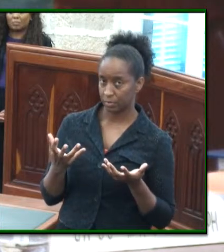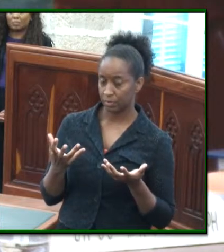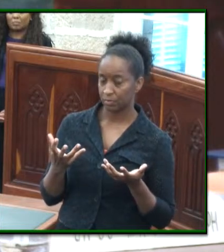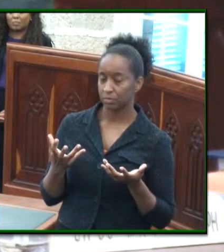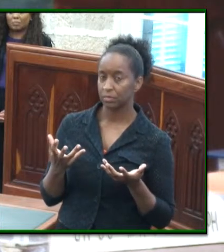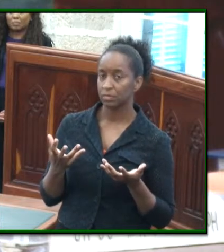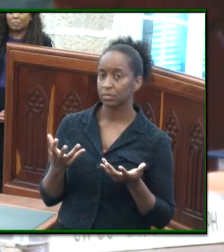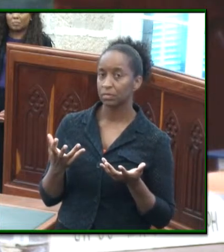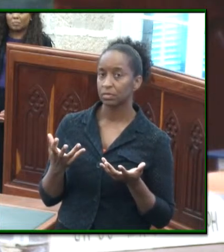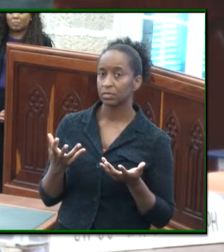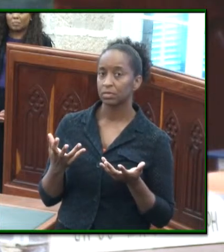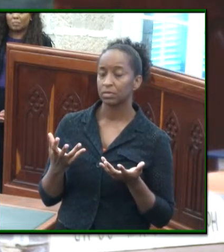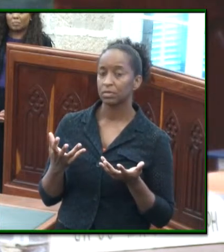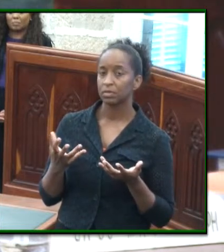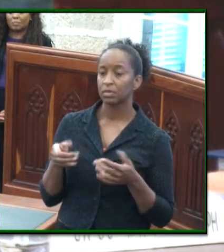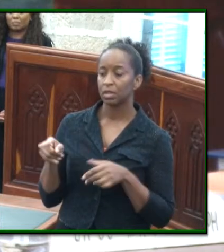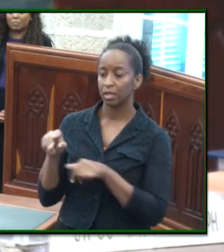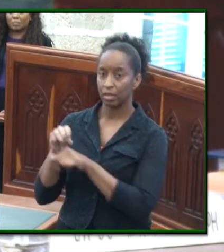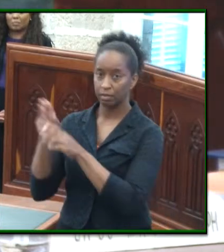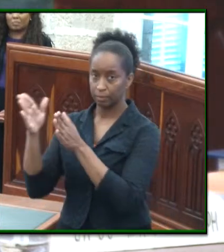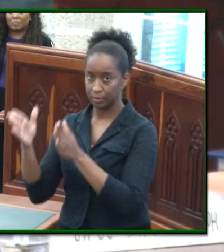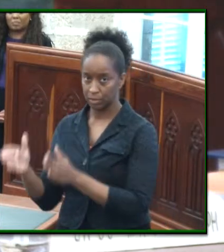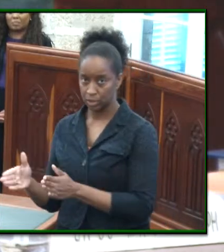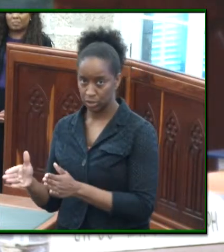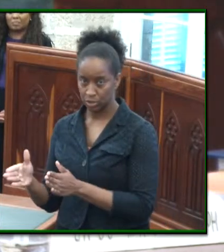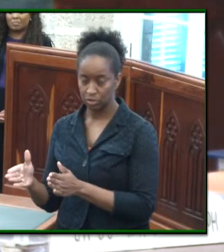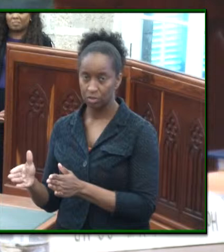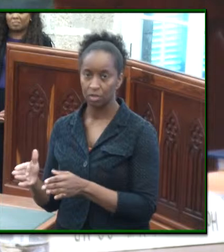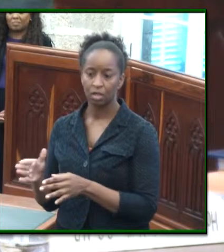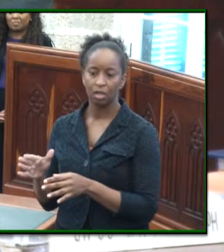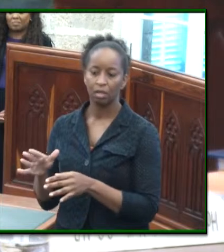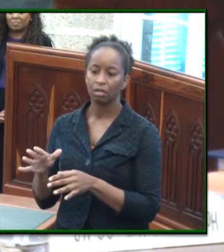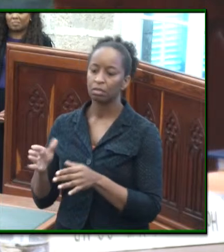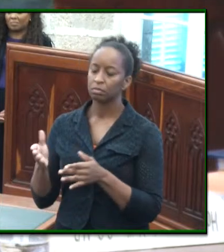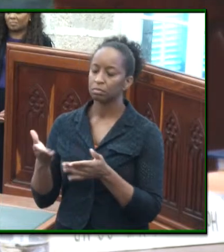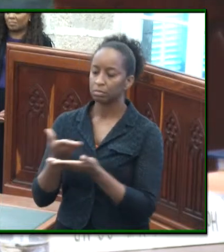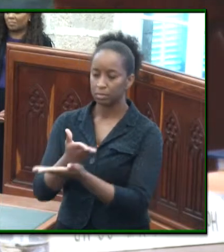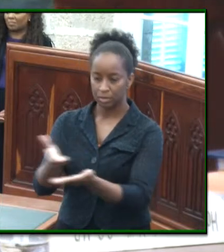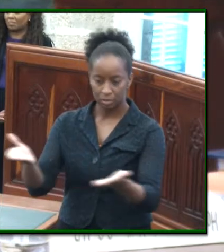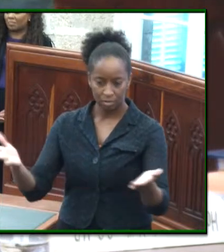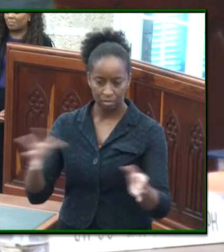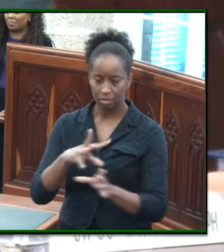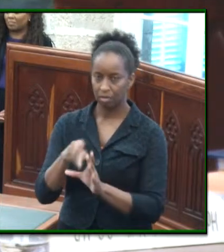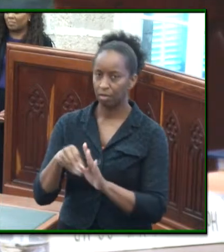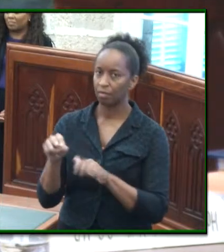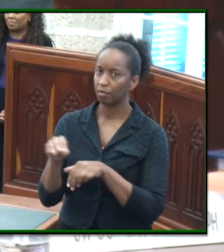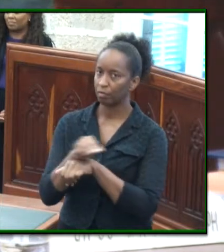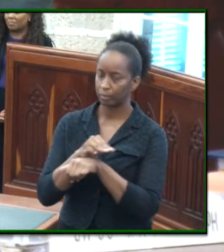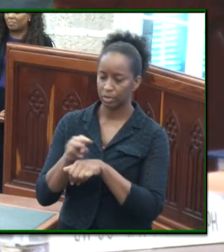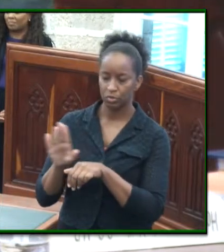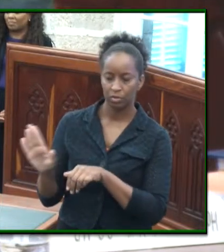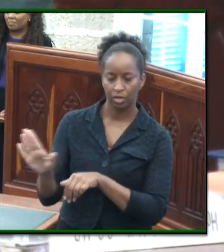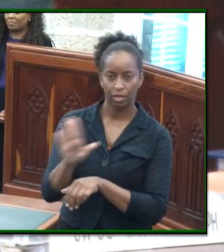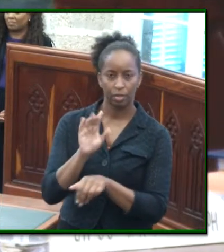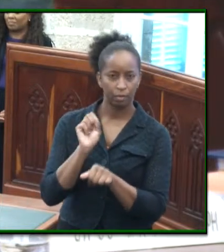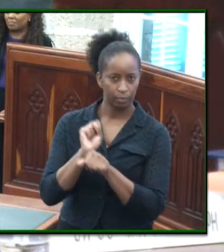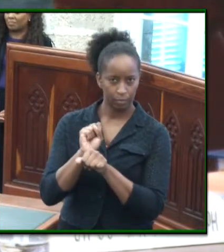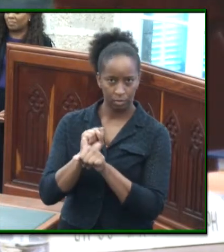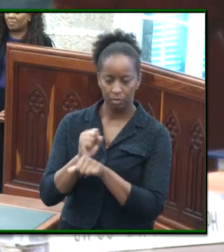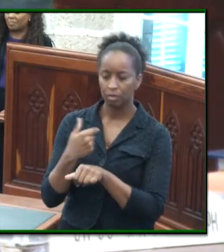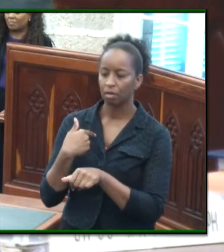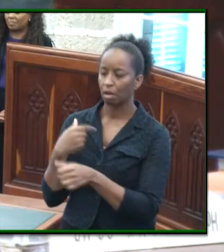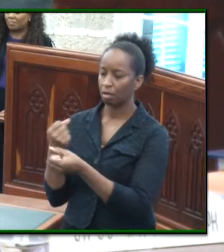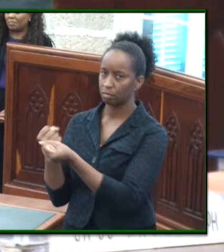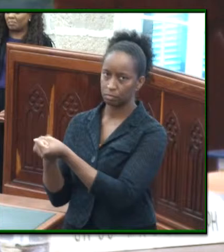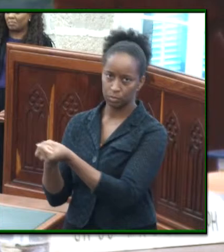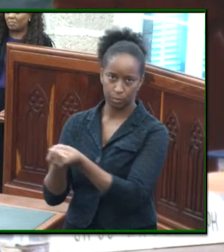the Minister and certainly the entire ministry is doing in relation to this area. And I think it is not lost on a lot of